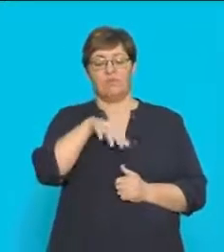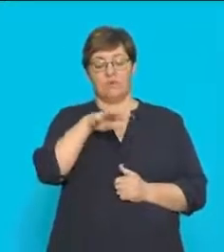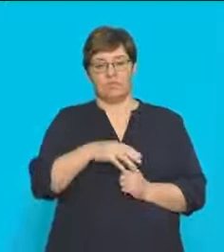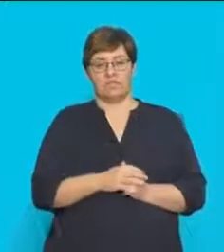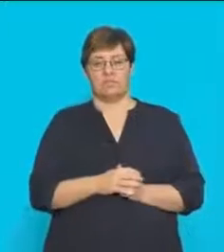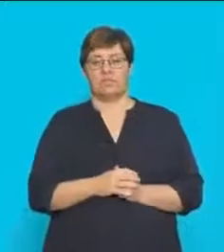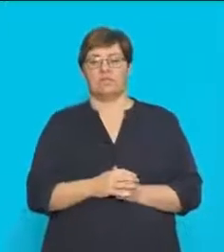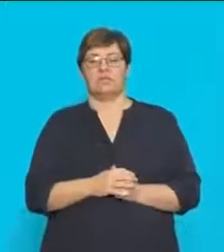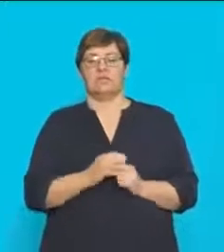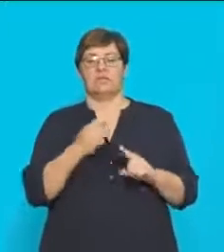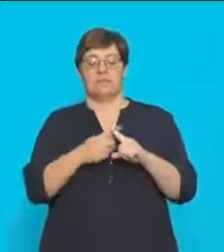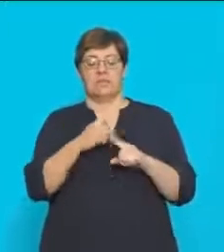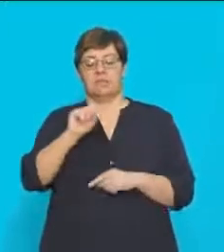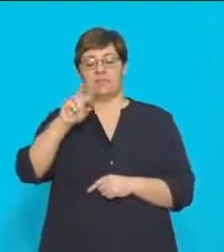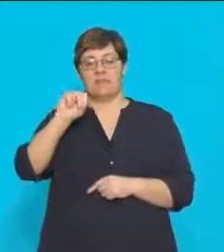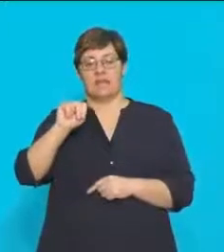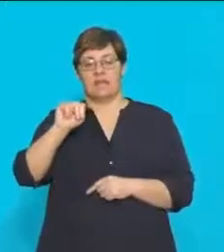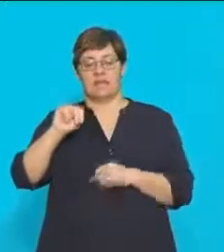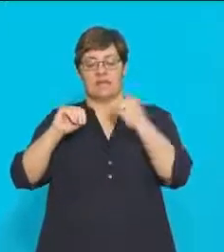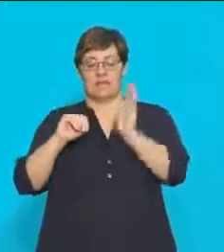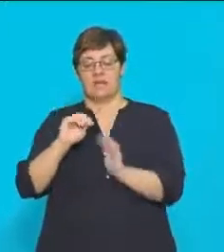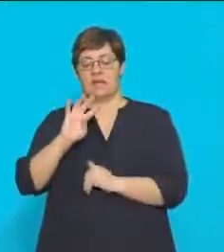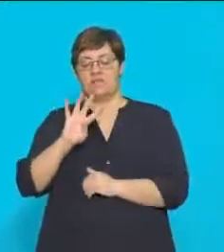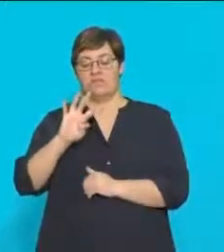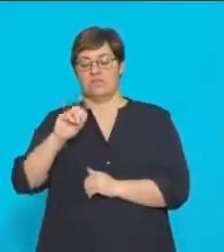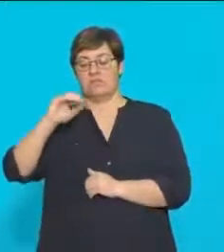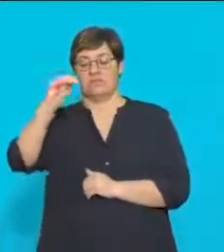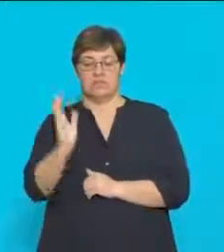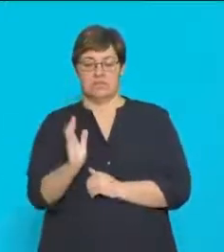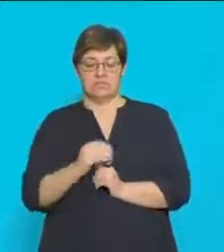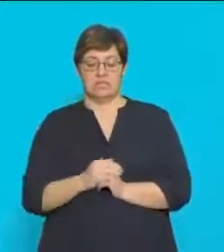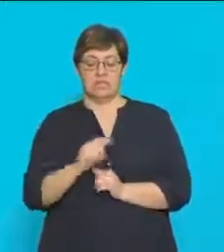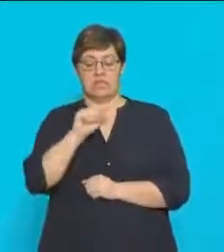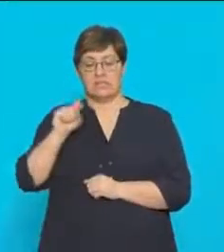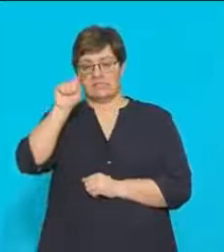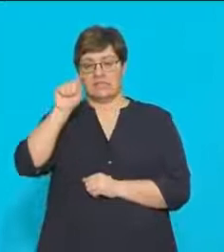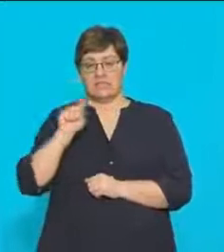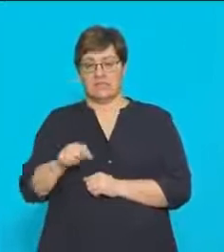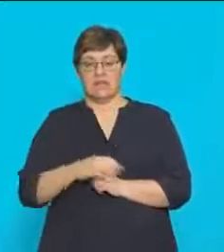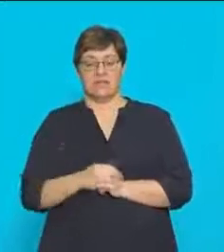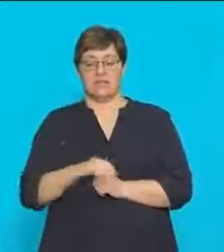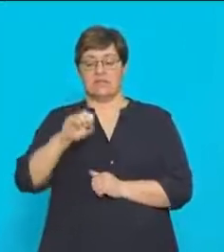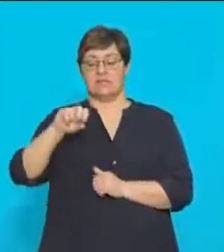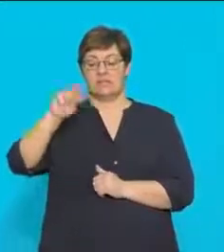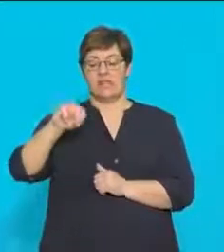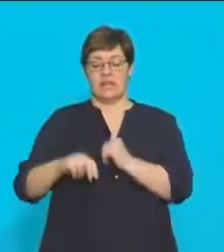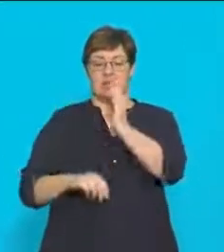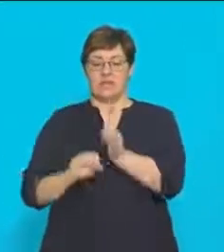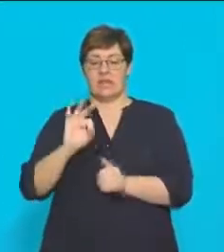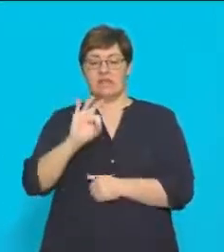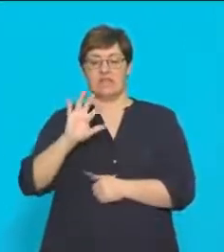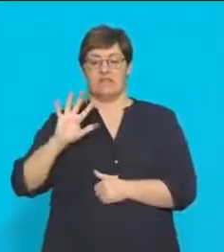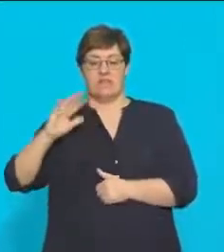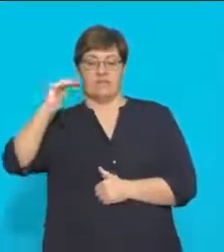it's 14 times sine 40 divided by